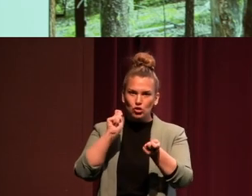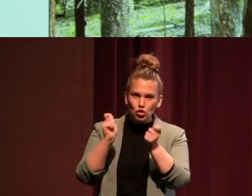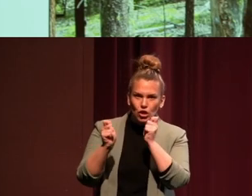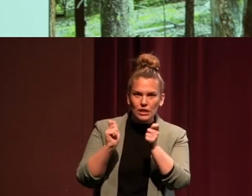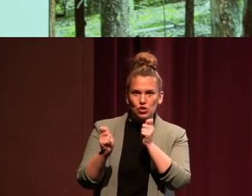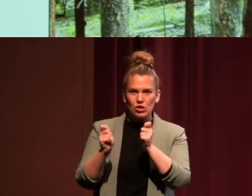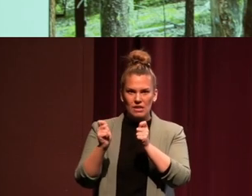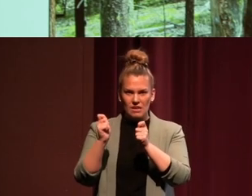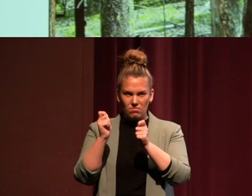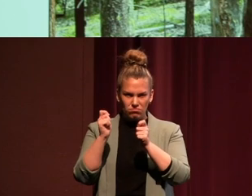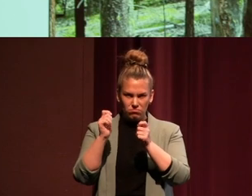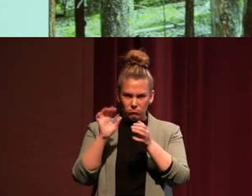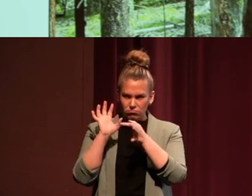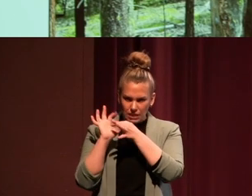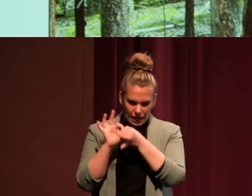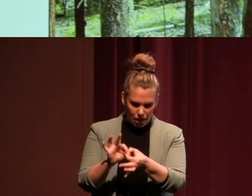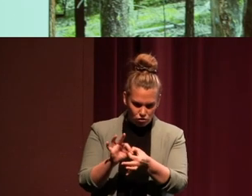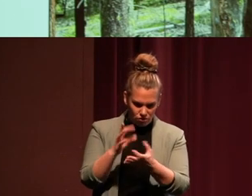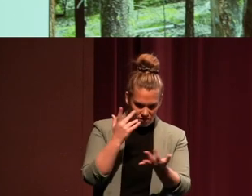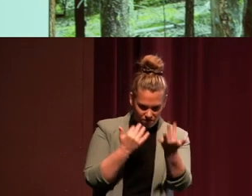forests,